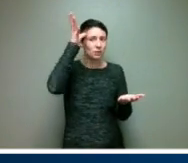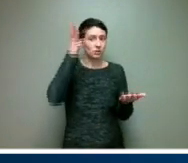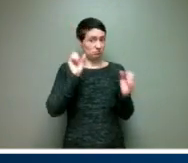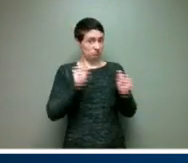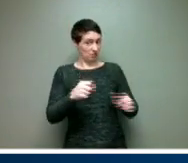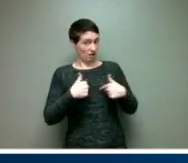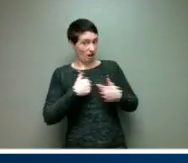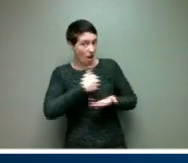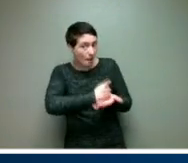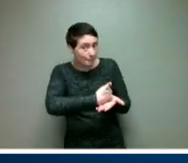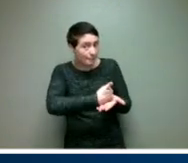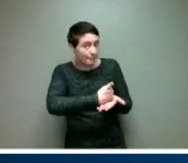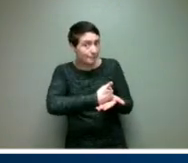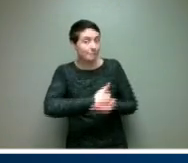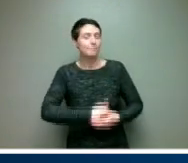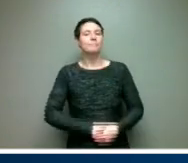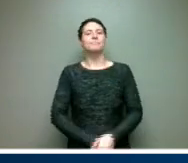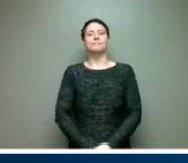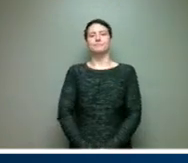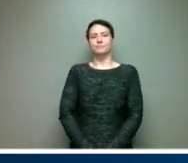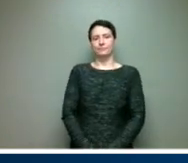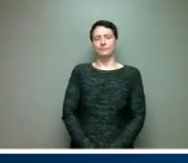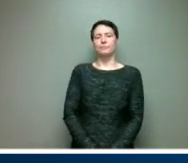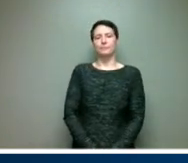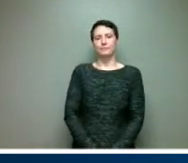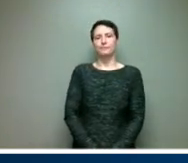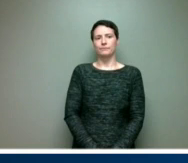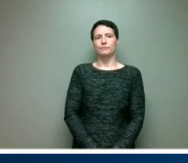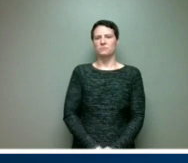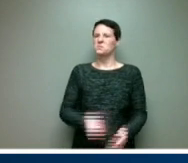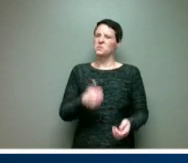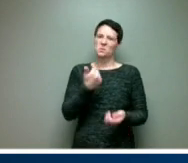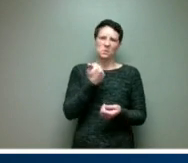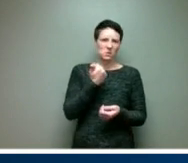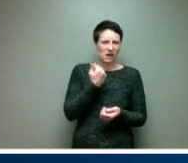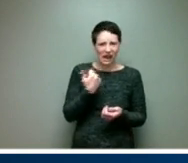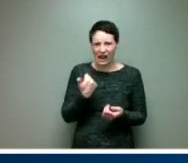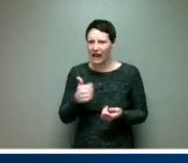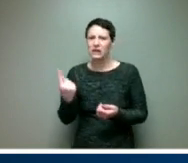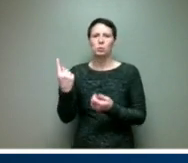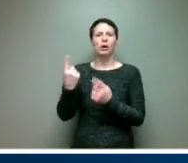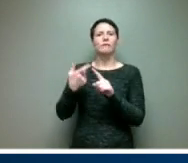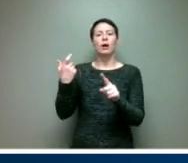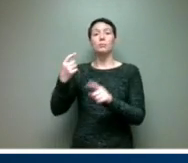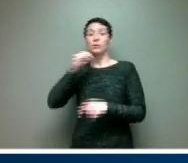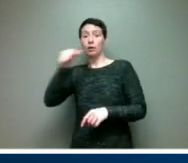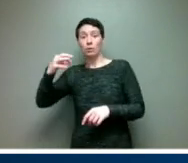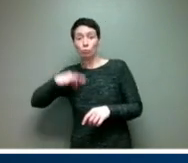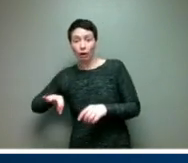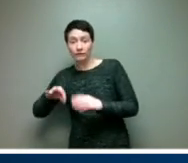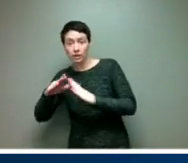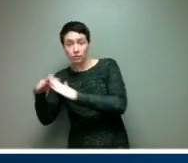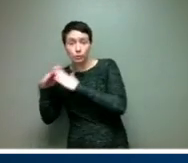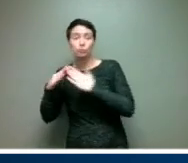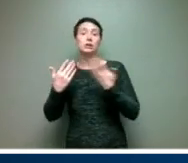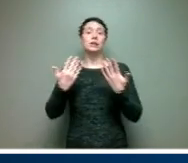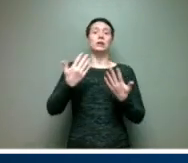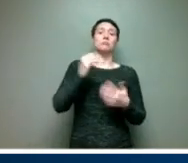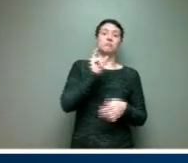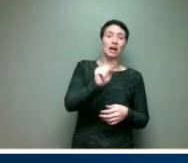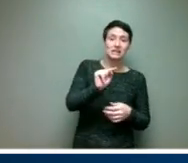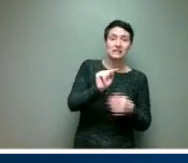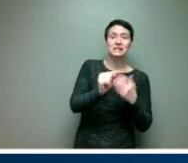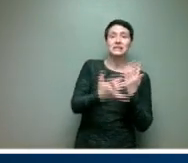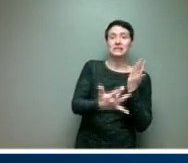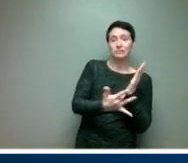there that want to help in the IT professional community or nonprofit community, and I'd kick it to either one of you to answer that, whatever you think is